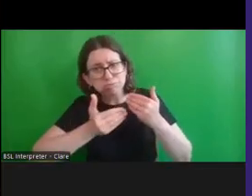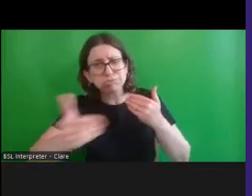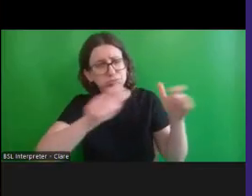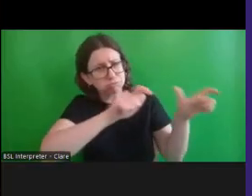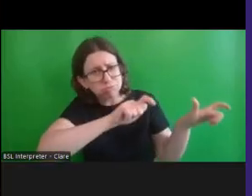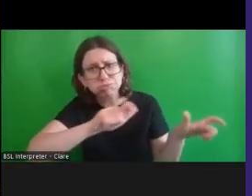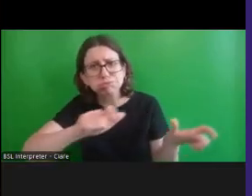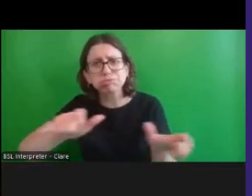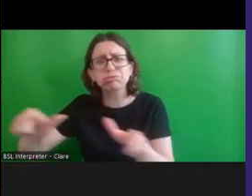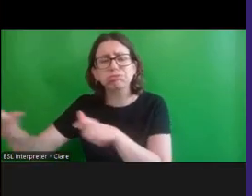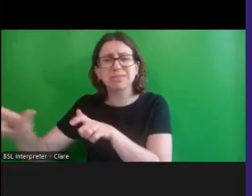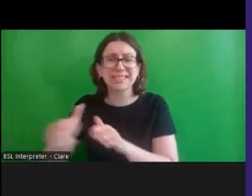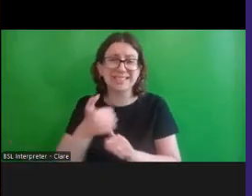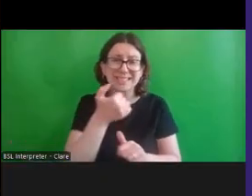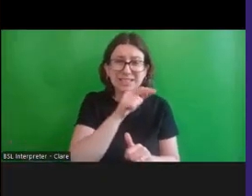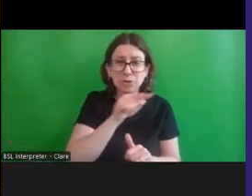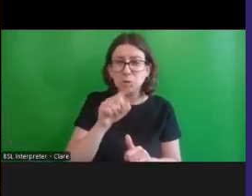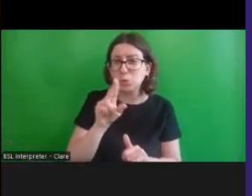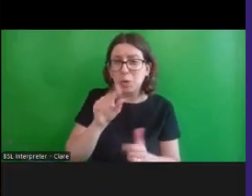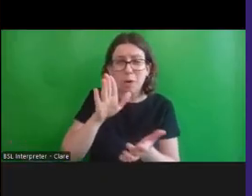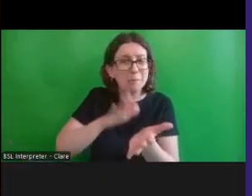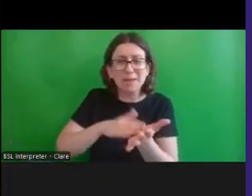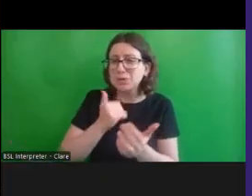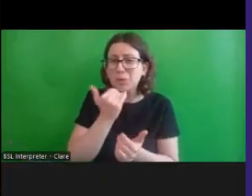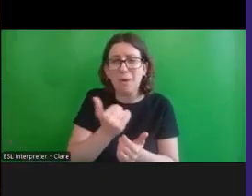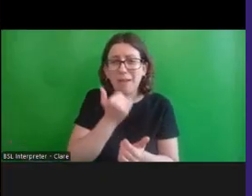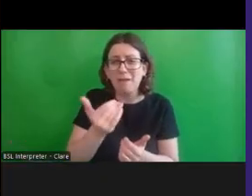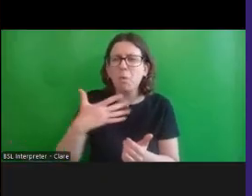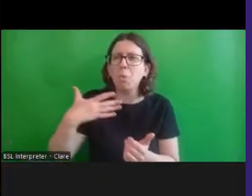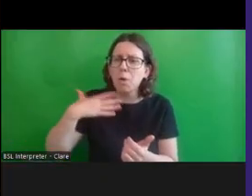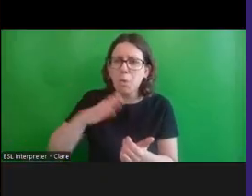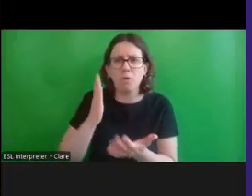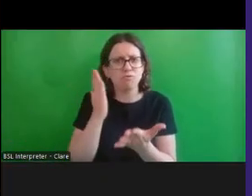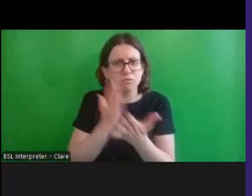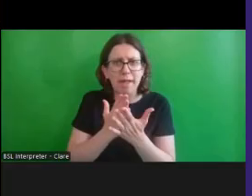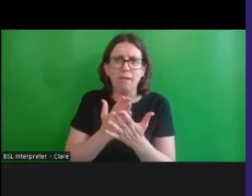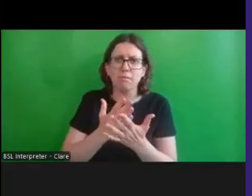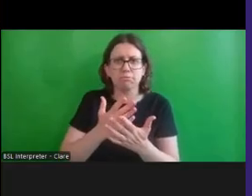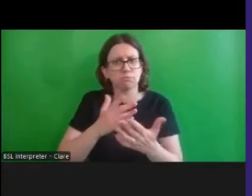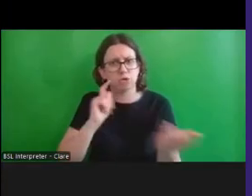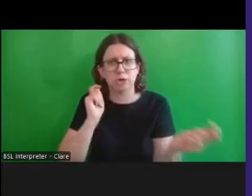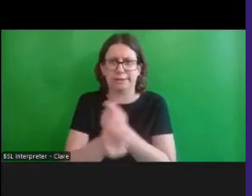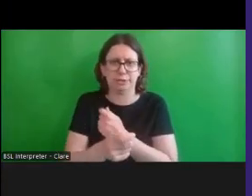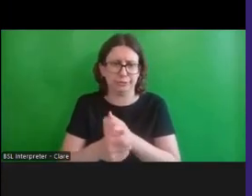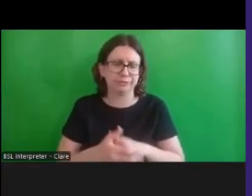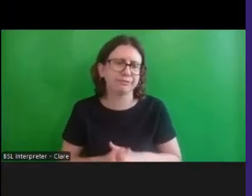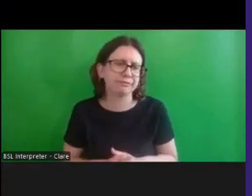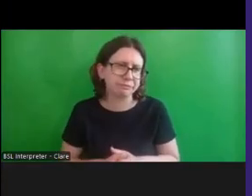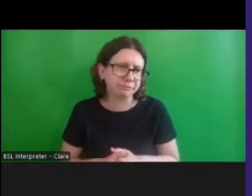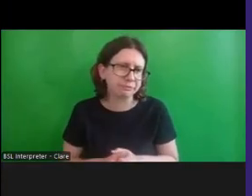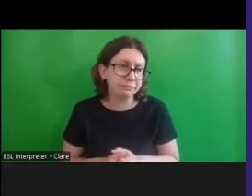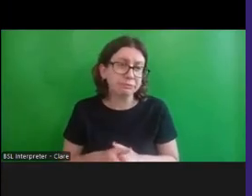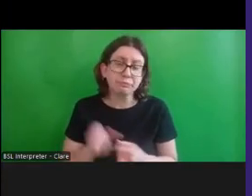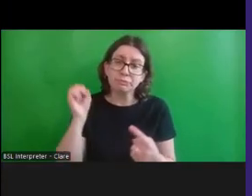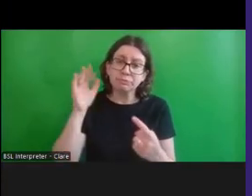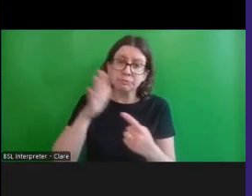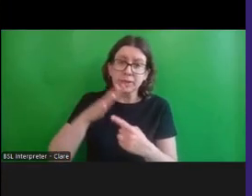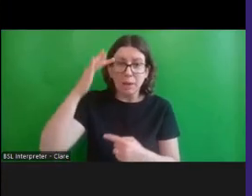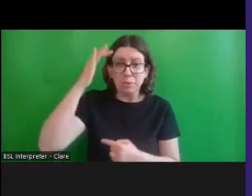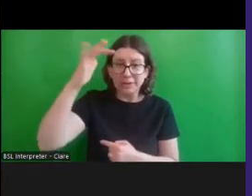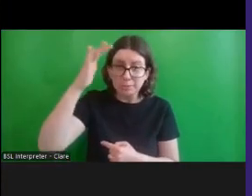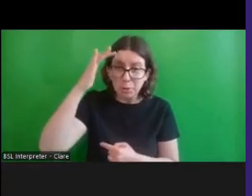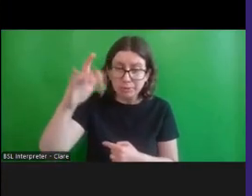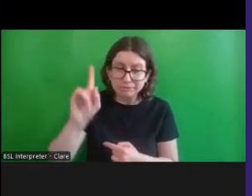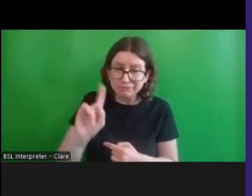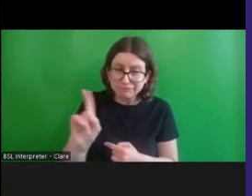know that's not enough. So we need to be focusing on legacy and systemic change as well. The key principles underpinning the